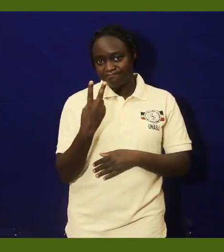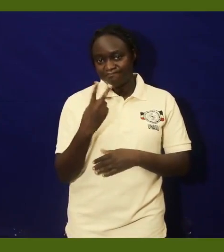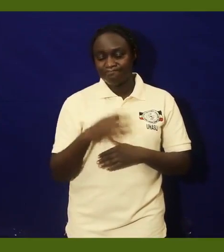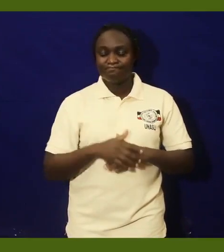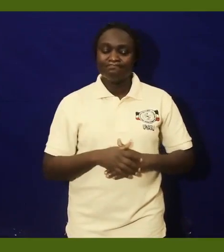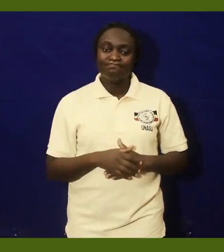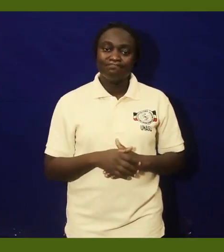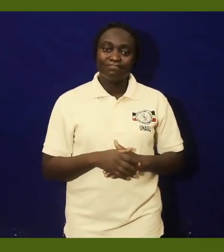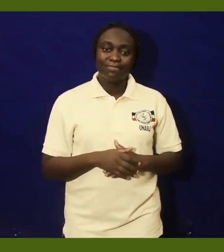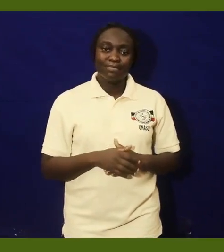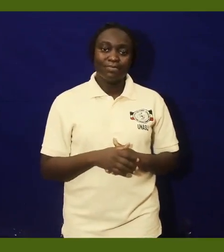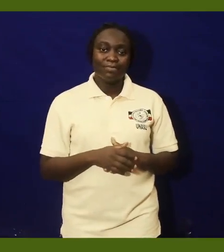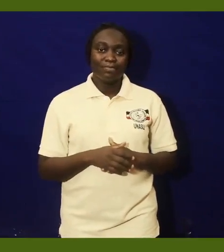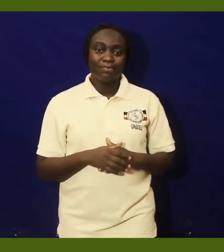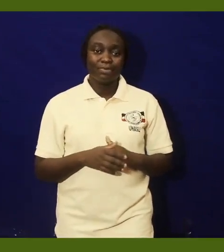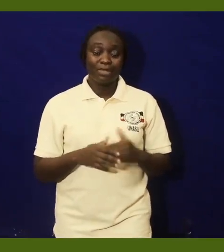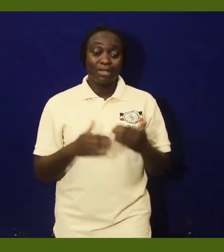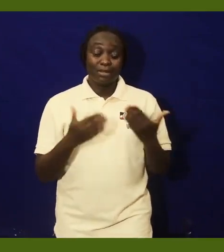3.